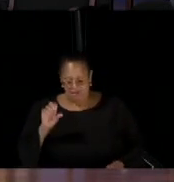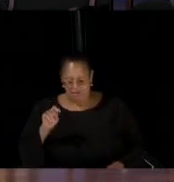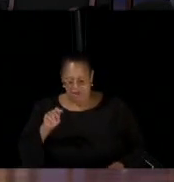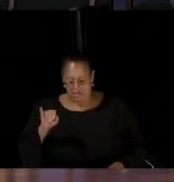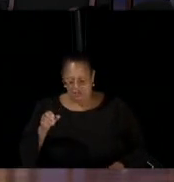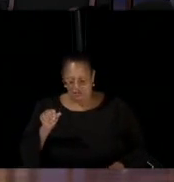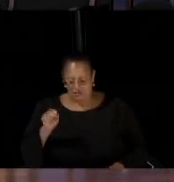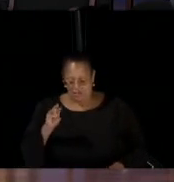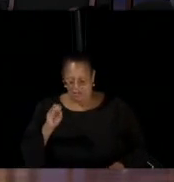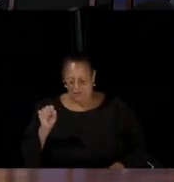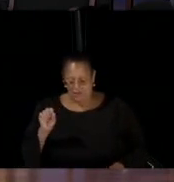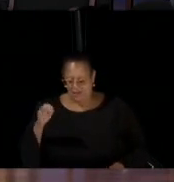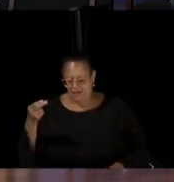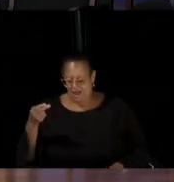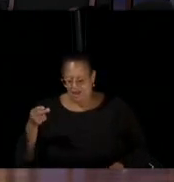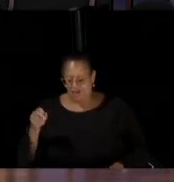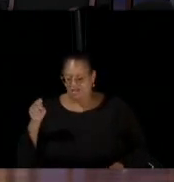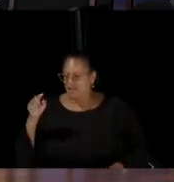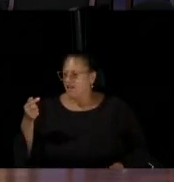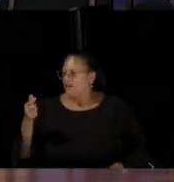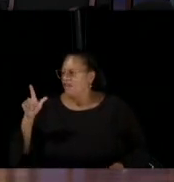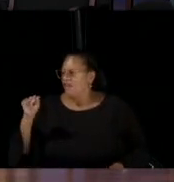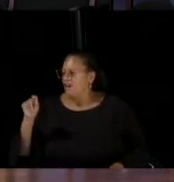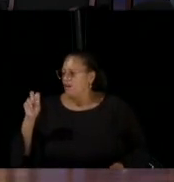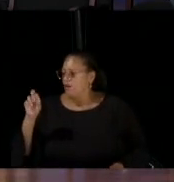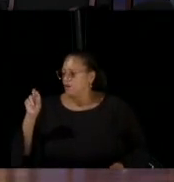Benjamin Harris Gleros.